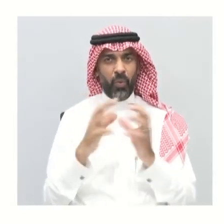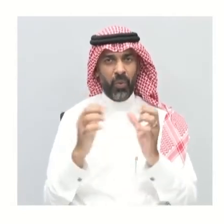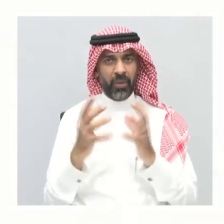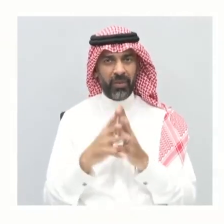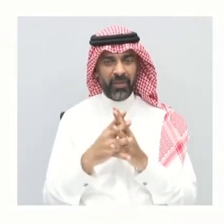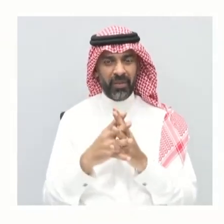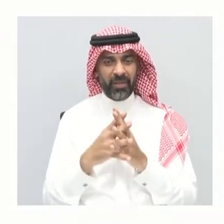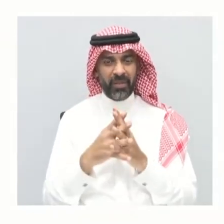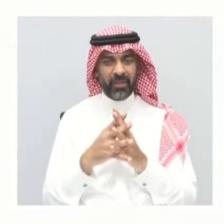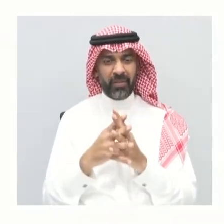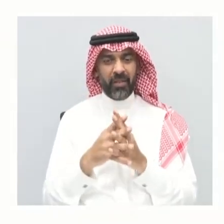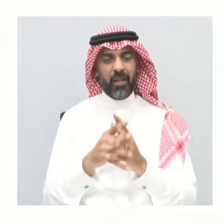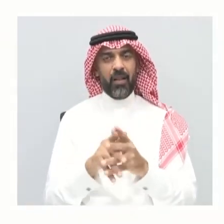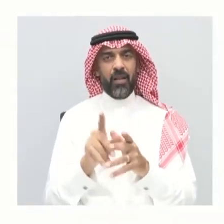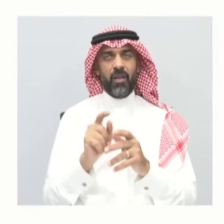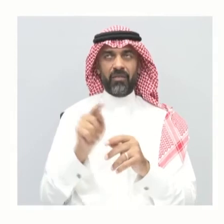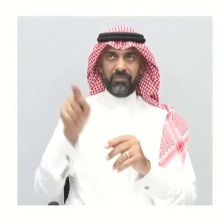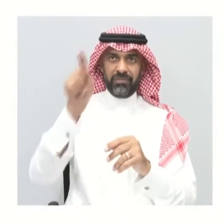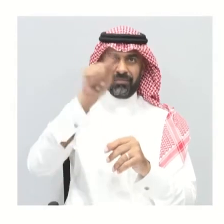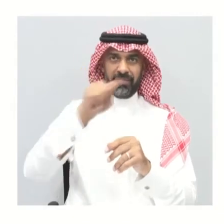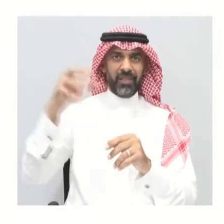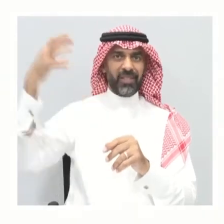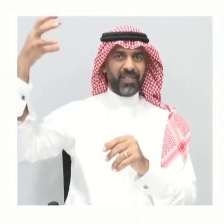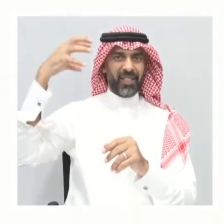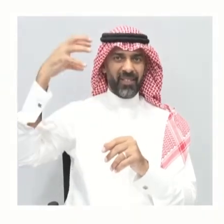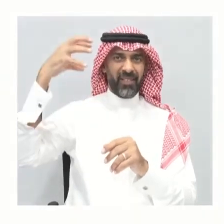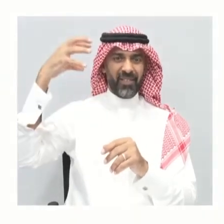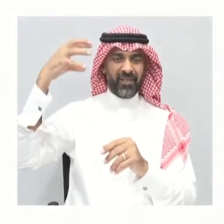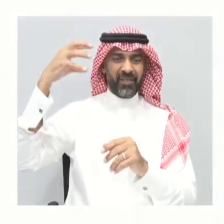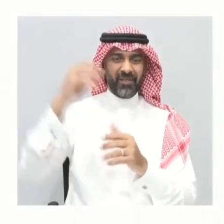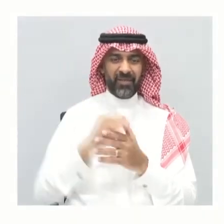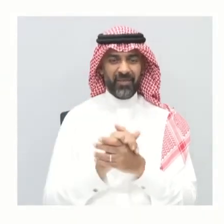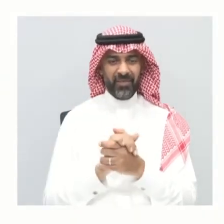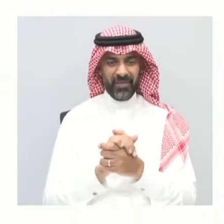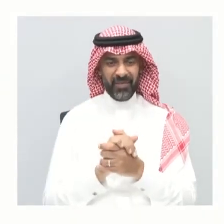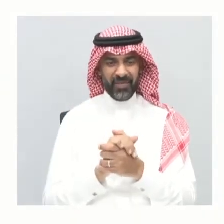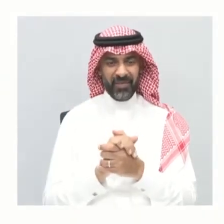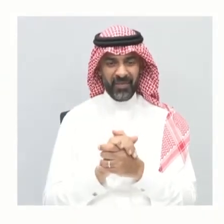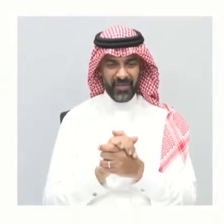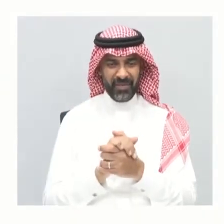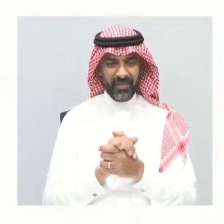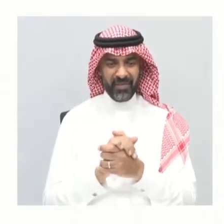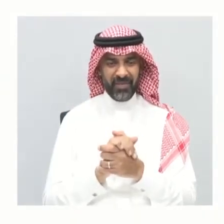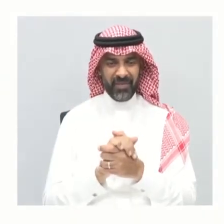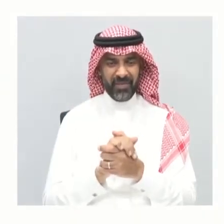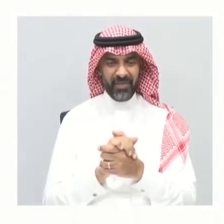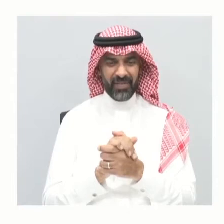the sun came out. Sun looks like a circle, and it's bright. So this means that